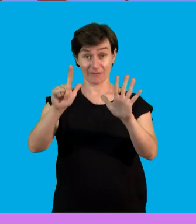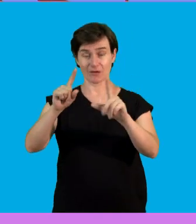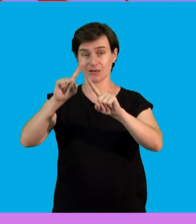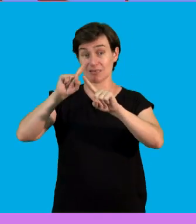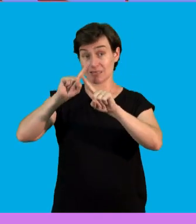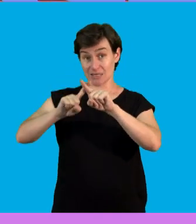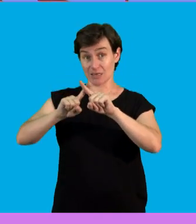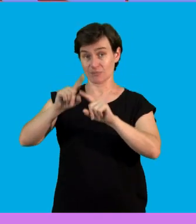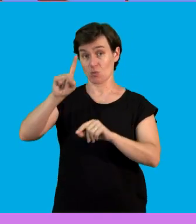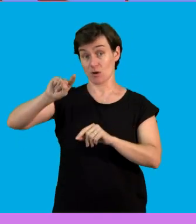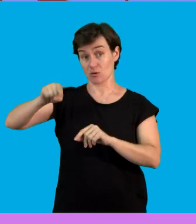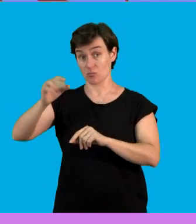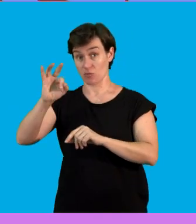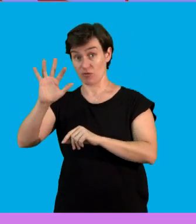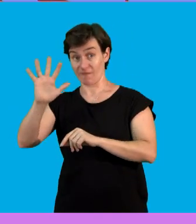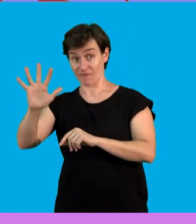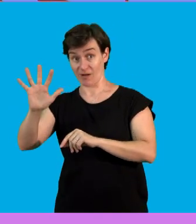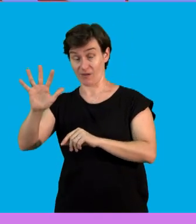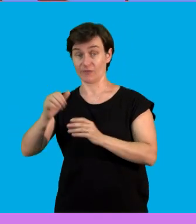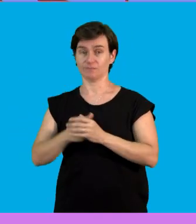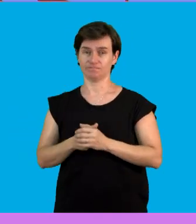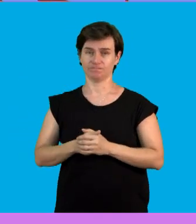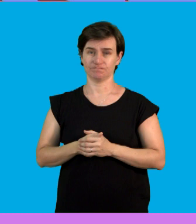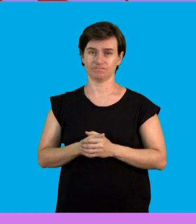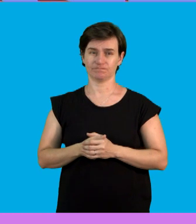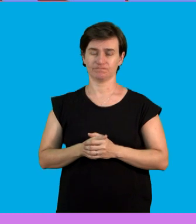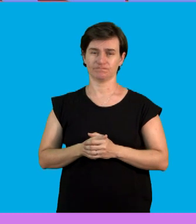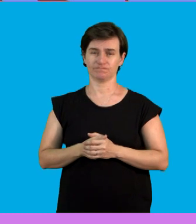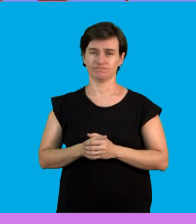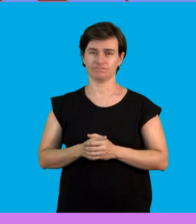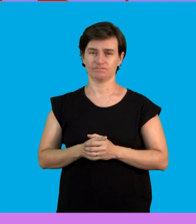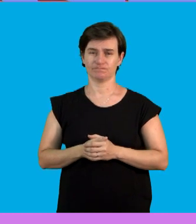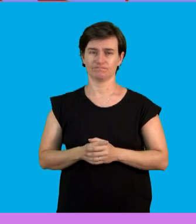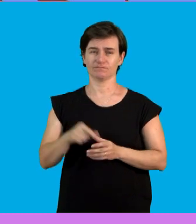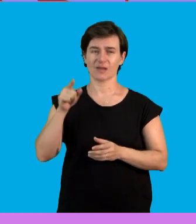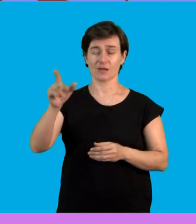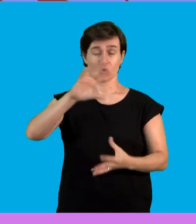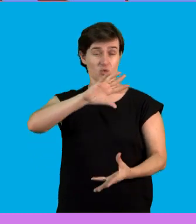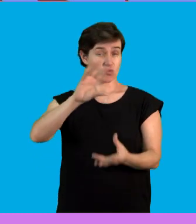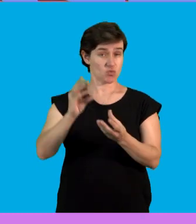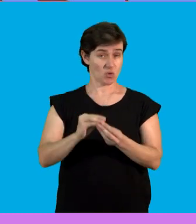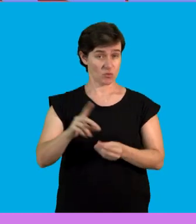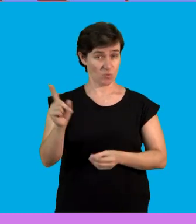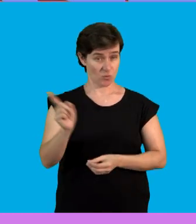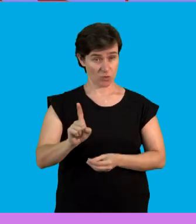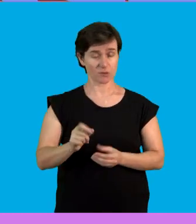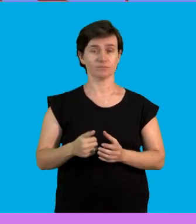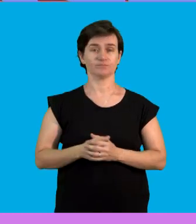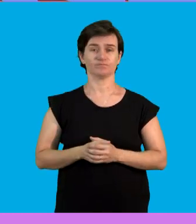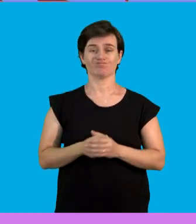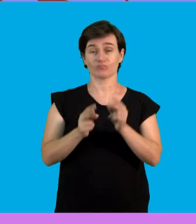7 times 1.35, and that is then a total